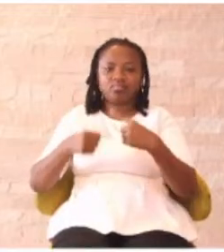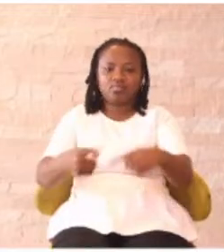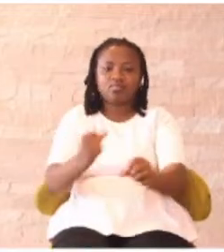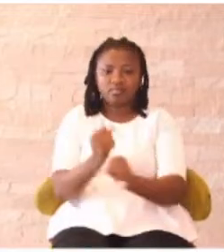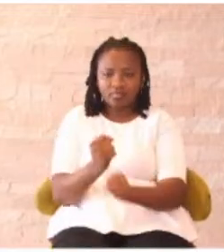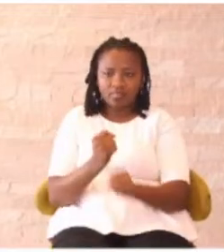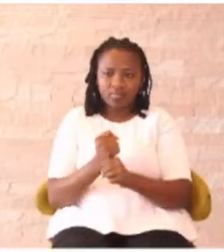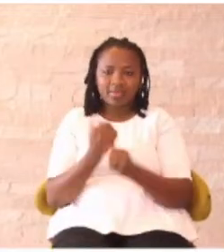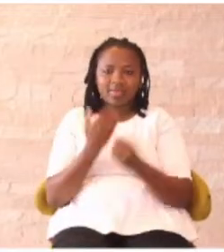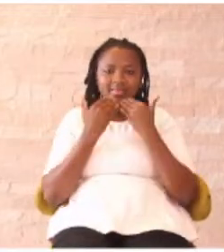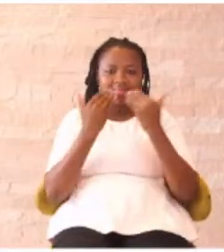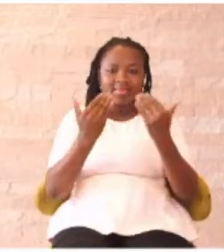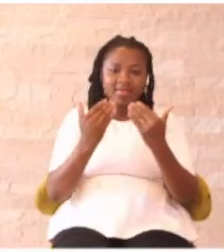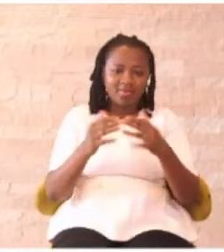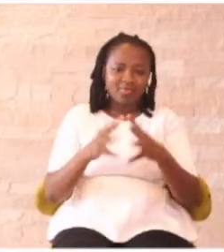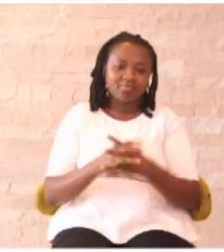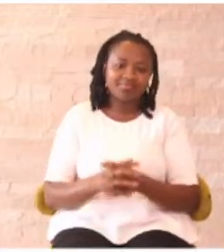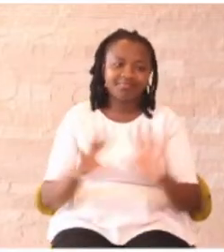Thank you.